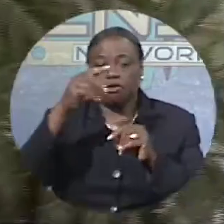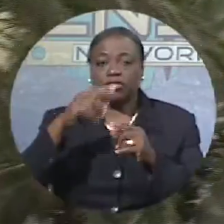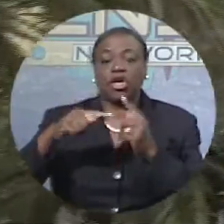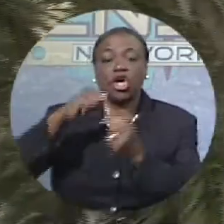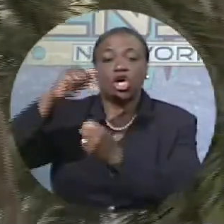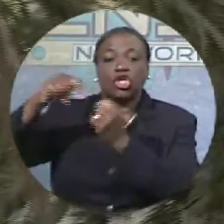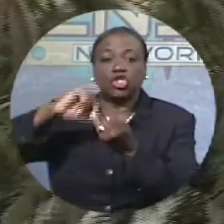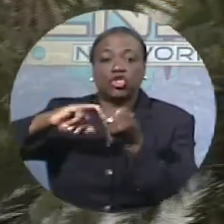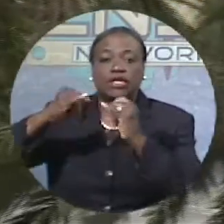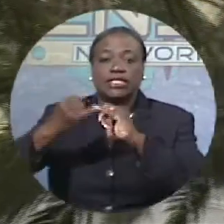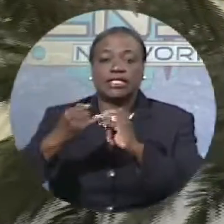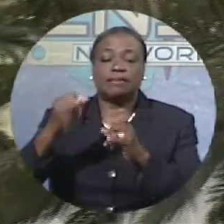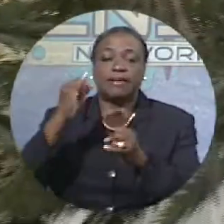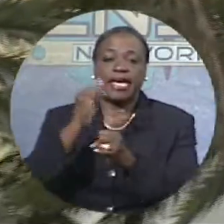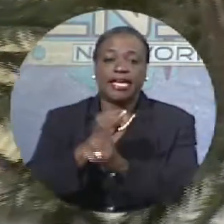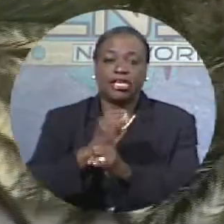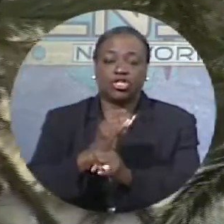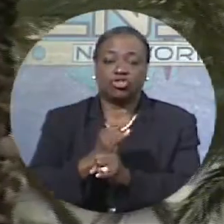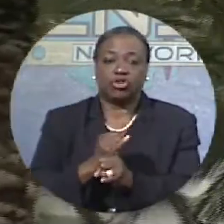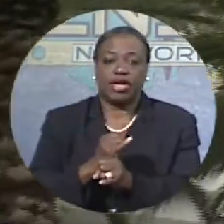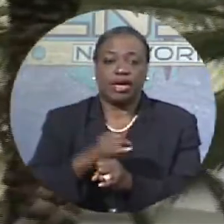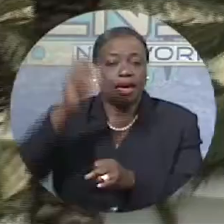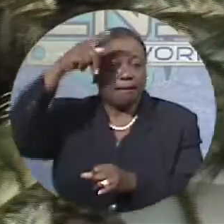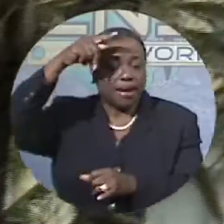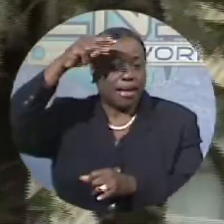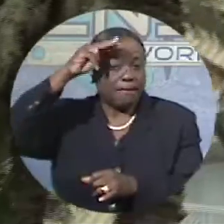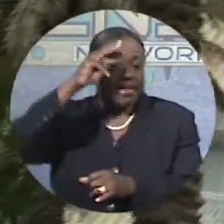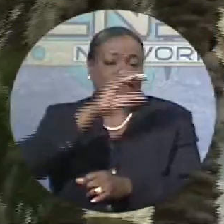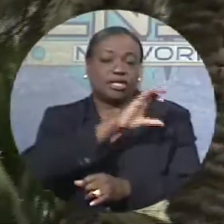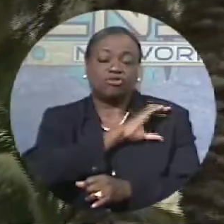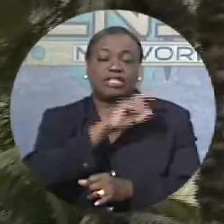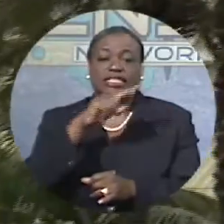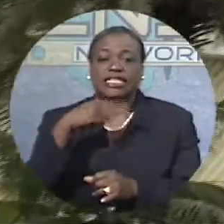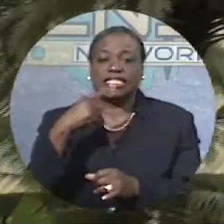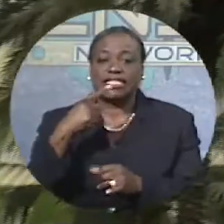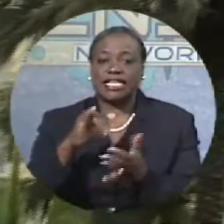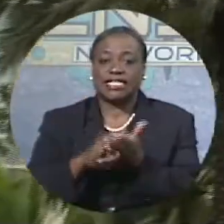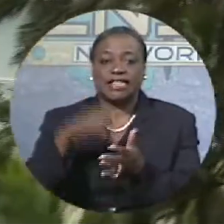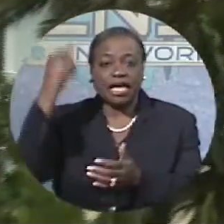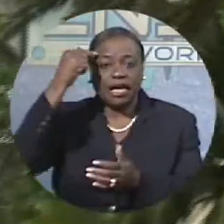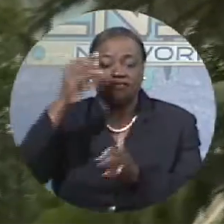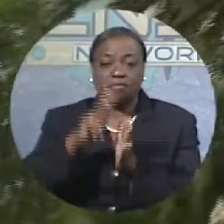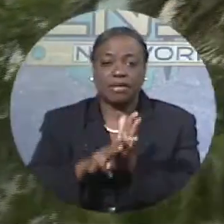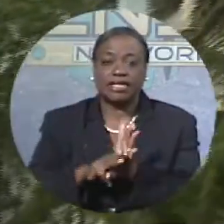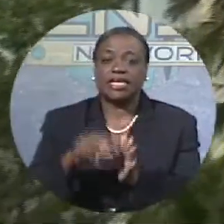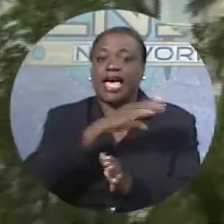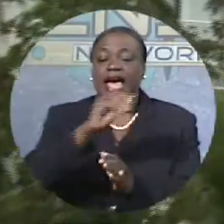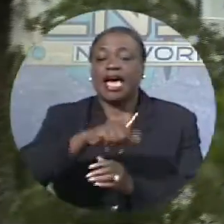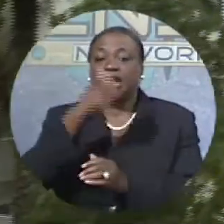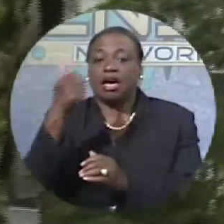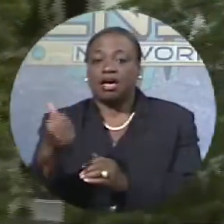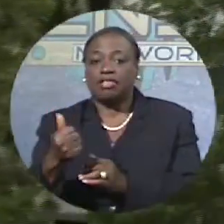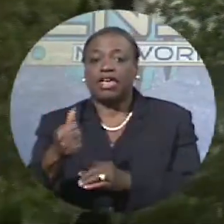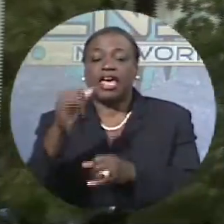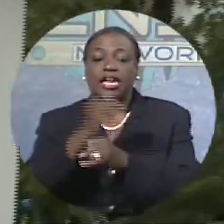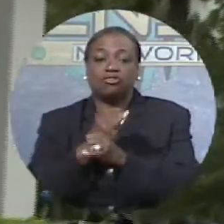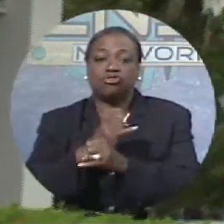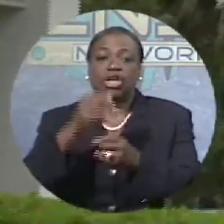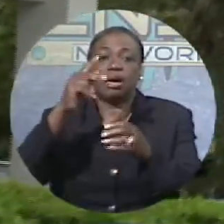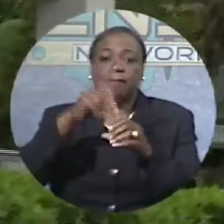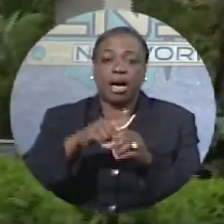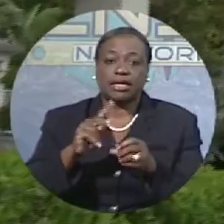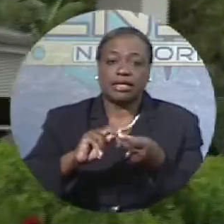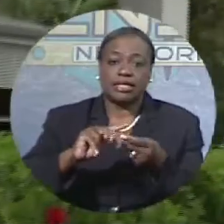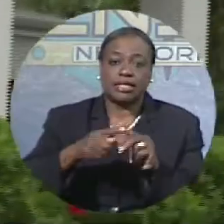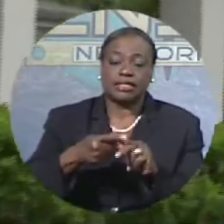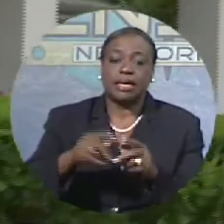while much has been done to improve that island's tourism sector, the government and other industry partners must seek additional ways to revive and